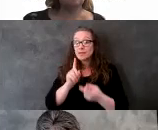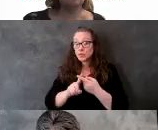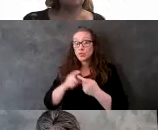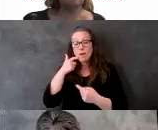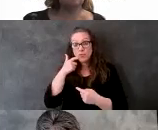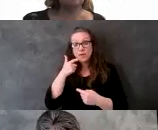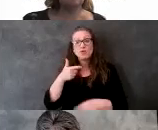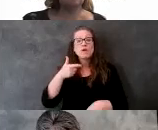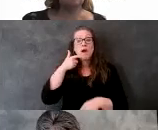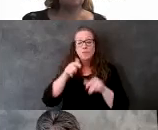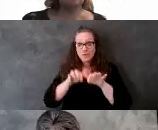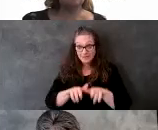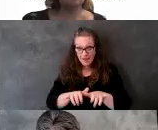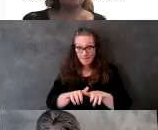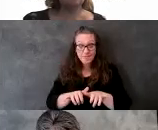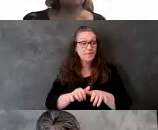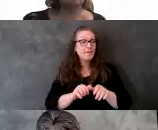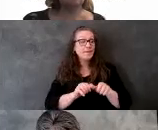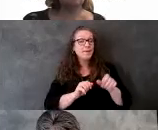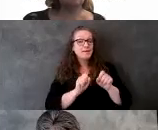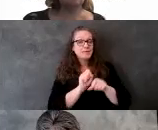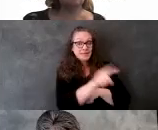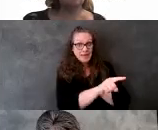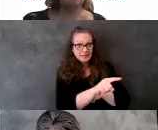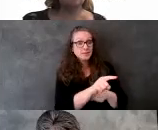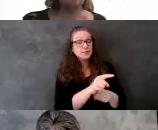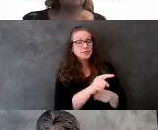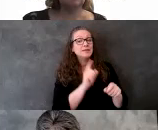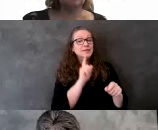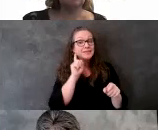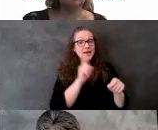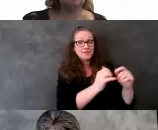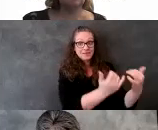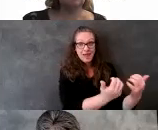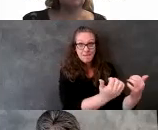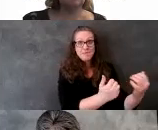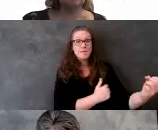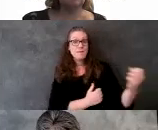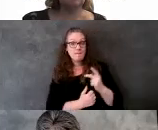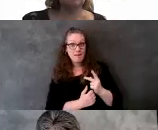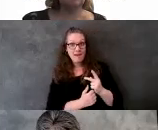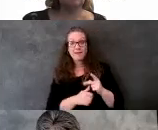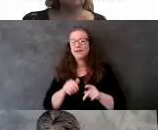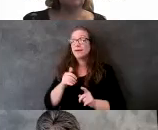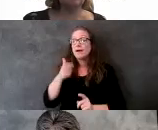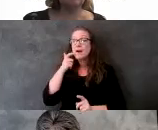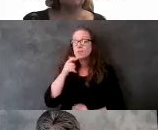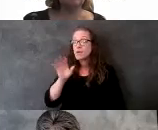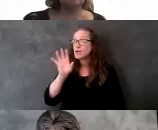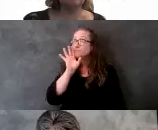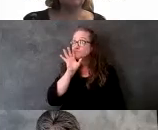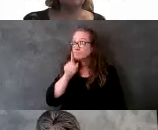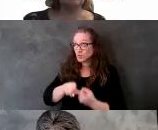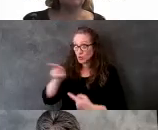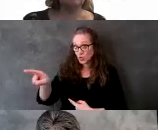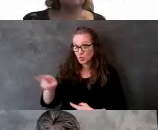deaf individual will type back, and the operator will read the message to you. Now, obviously, that's